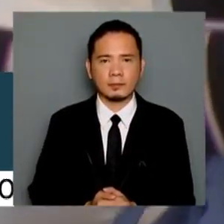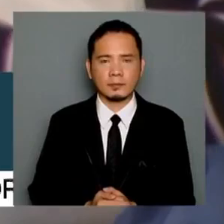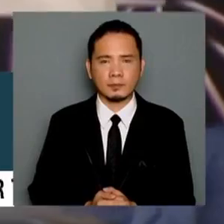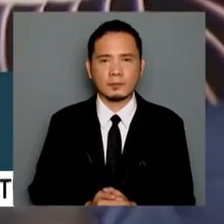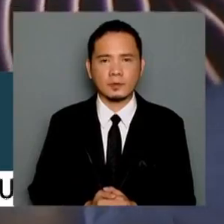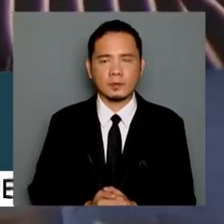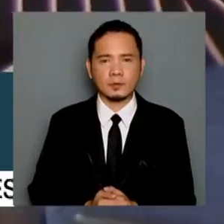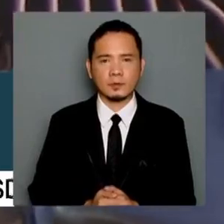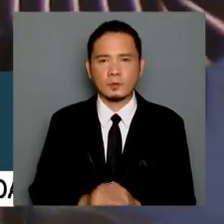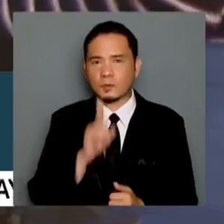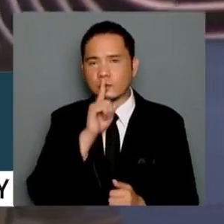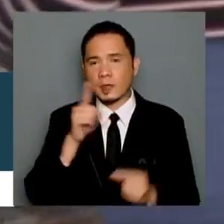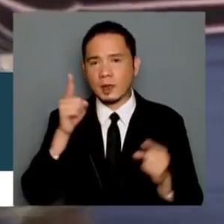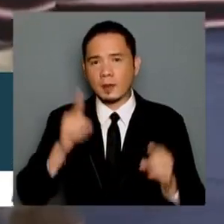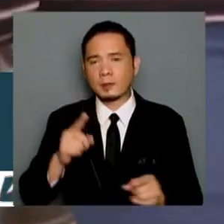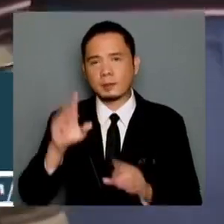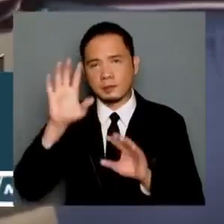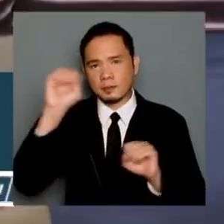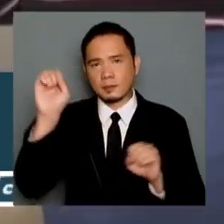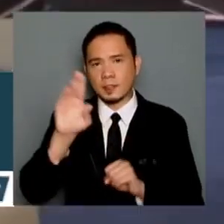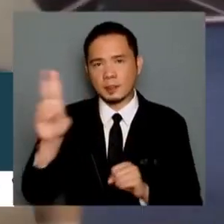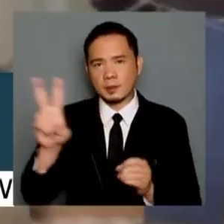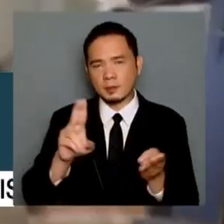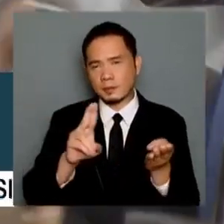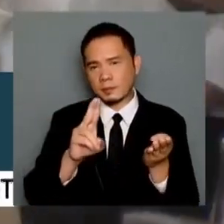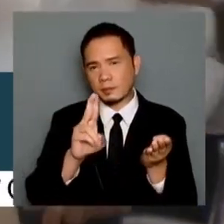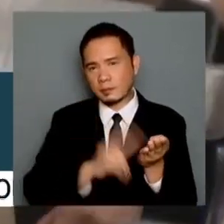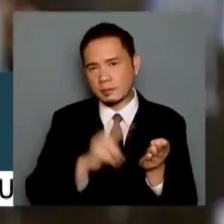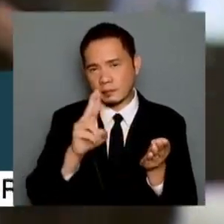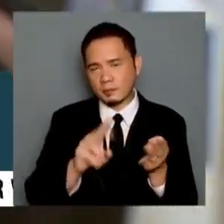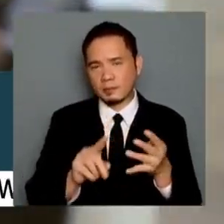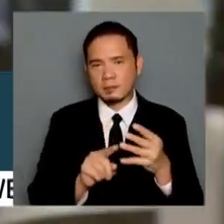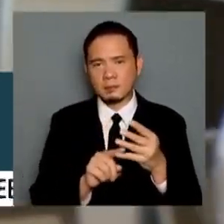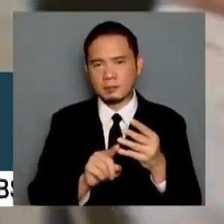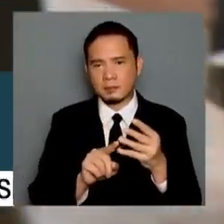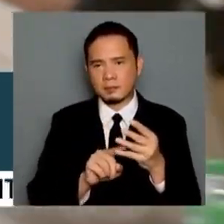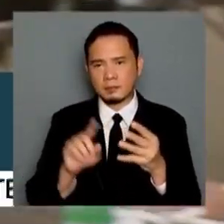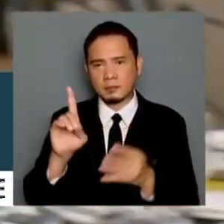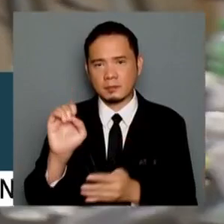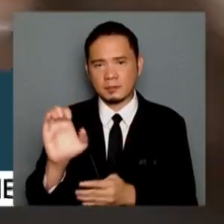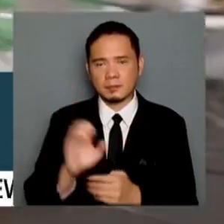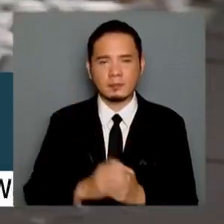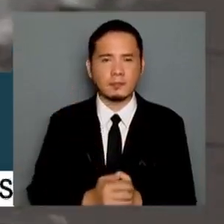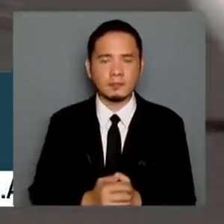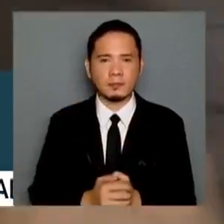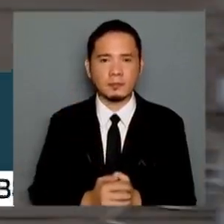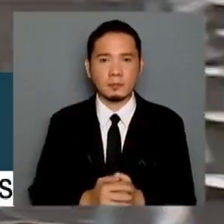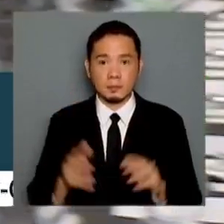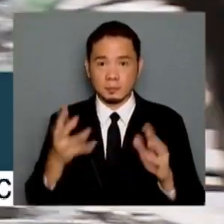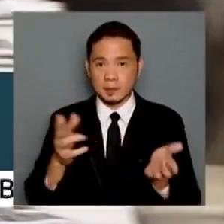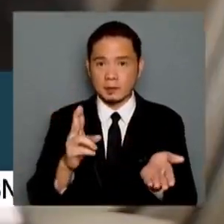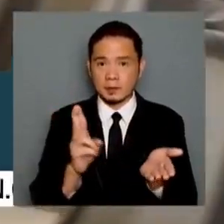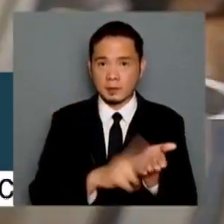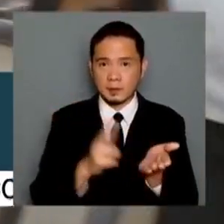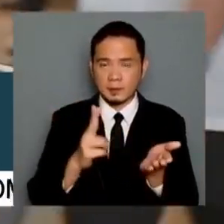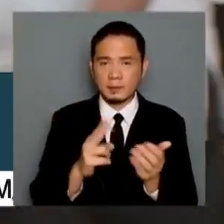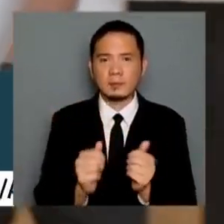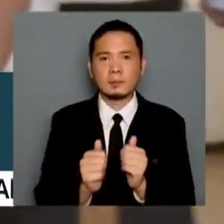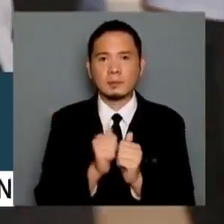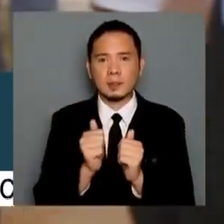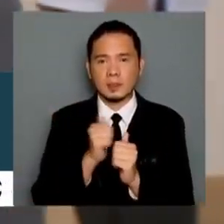month. Of course, what's going to happen after this morning is that the committee report will be signed and it will be transmitted back to